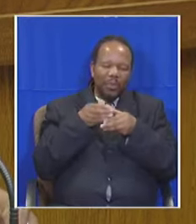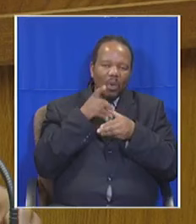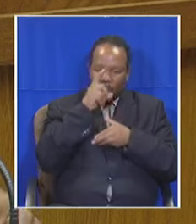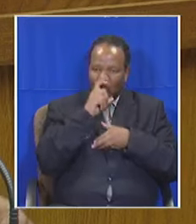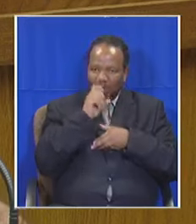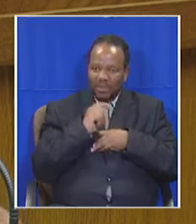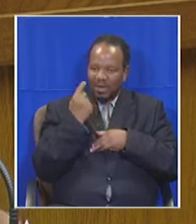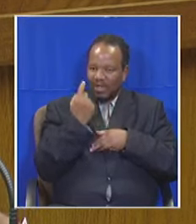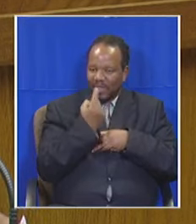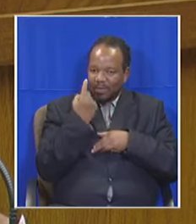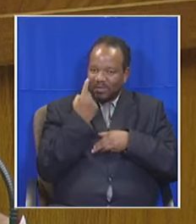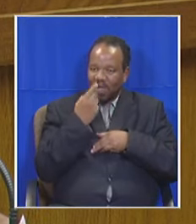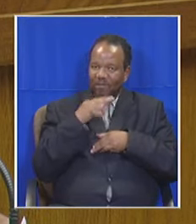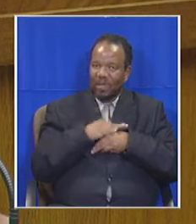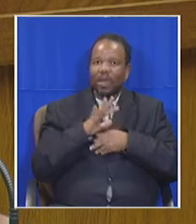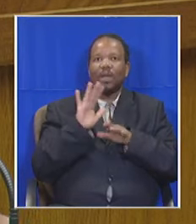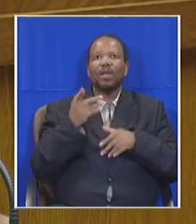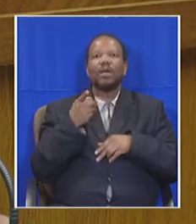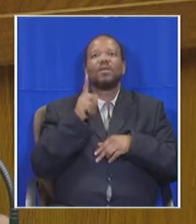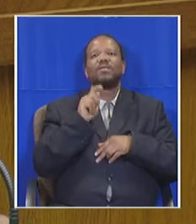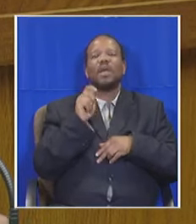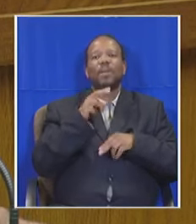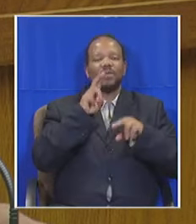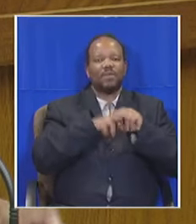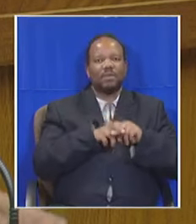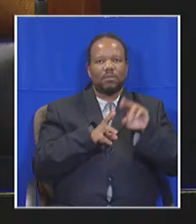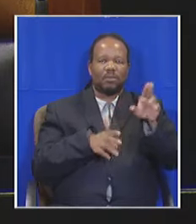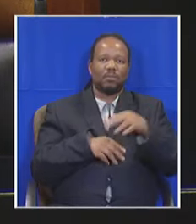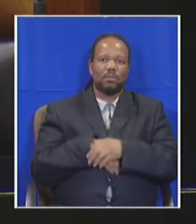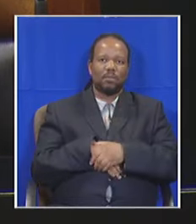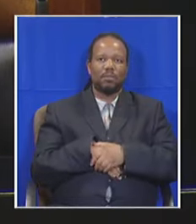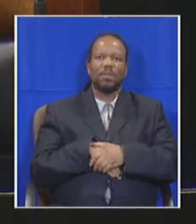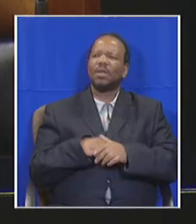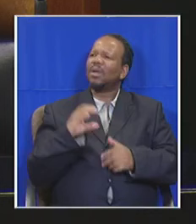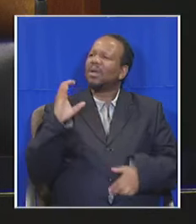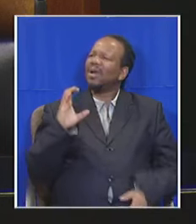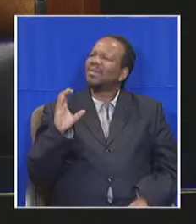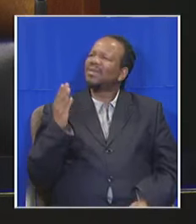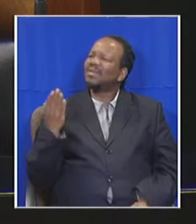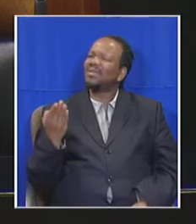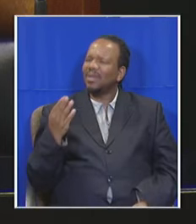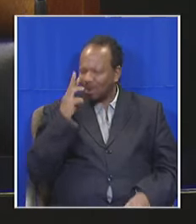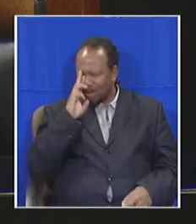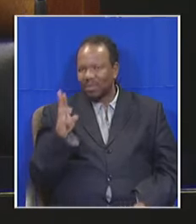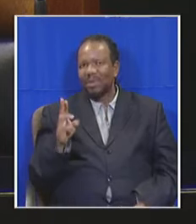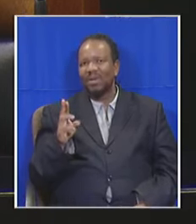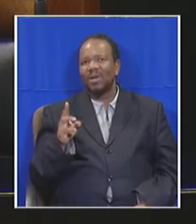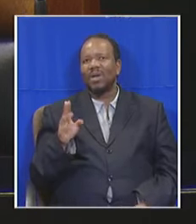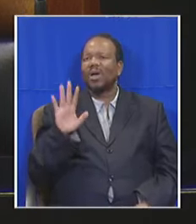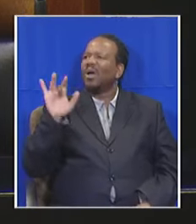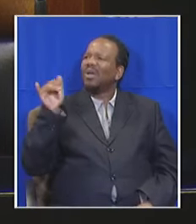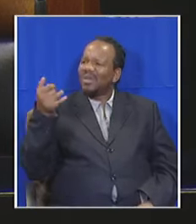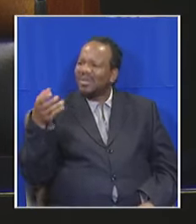enrich themselves. Honorable Cheke, will you just take your seat, please? Honorable Kasim, you can't take phone calls in the